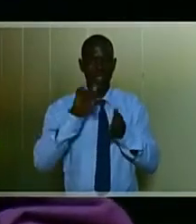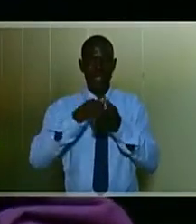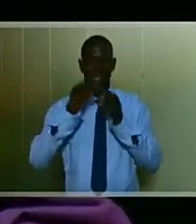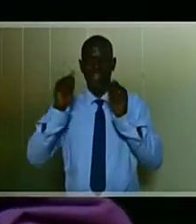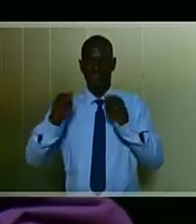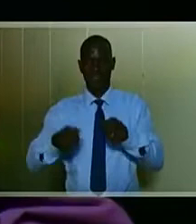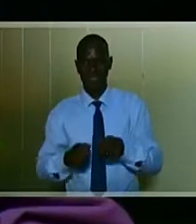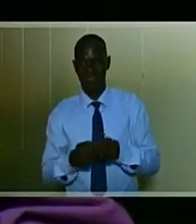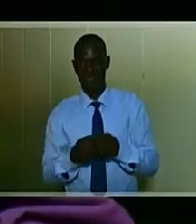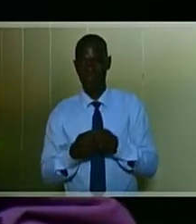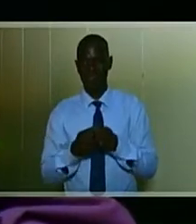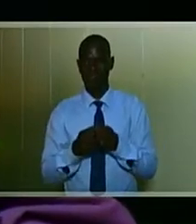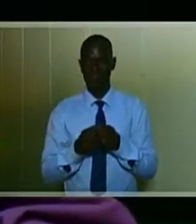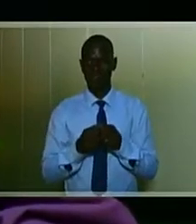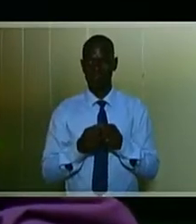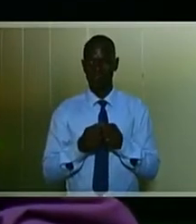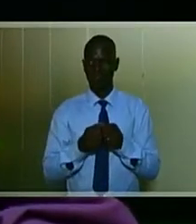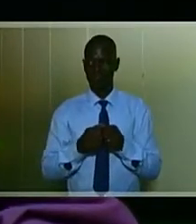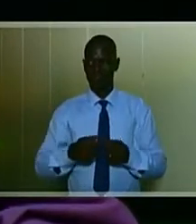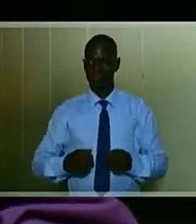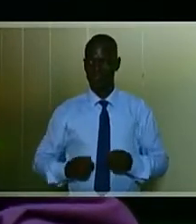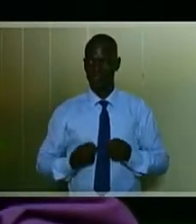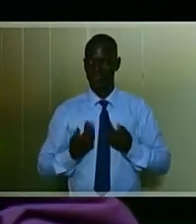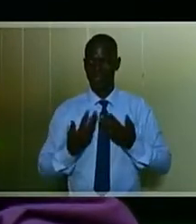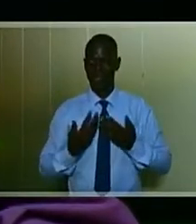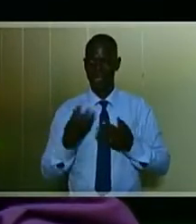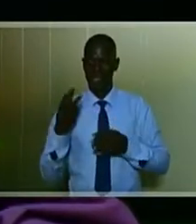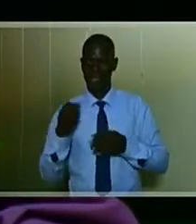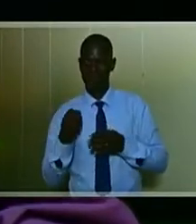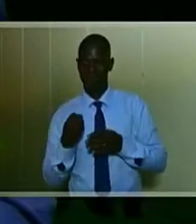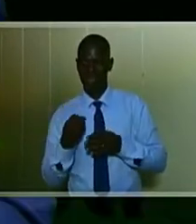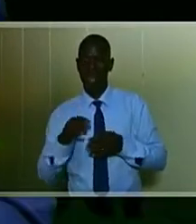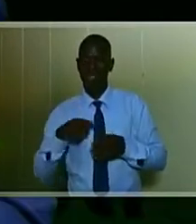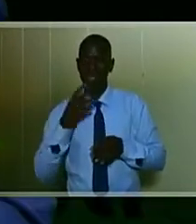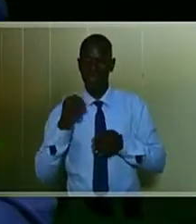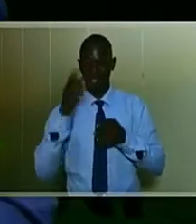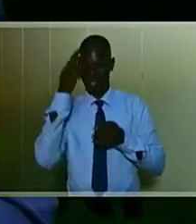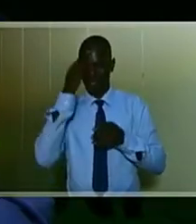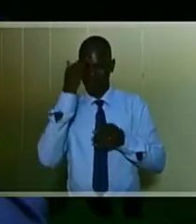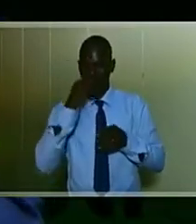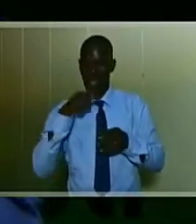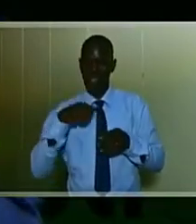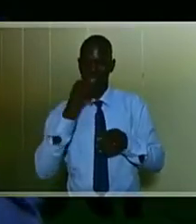inspire electoral integrity. And I can tell you the reason why I feel so.